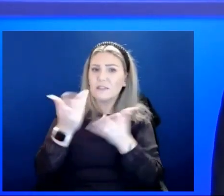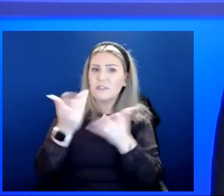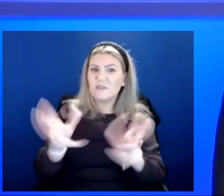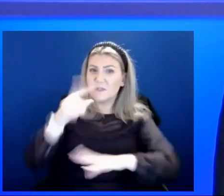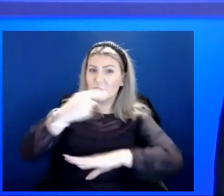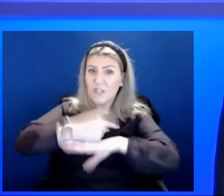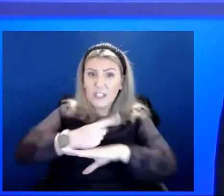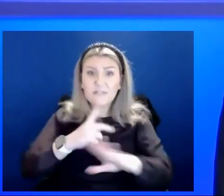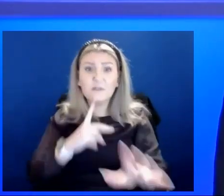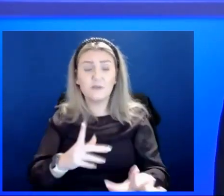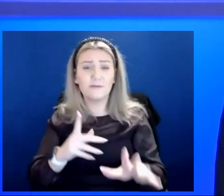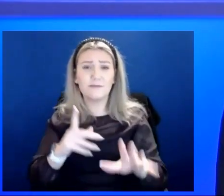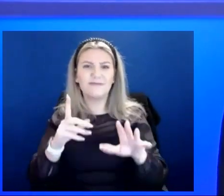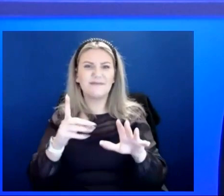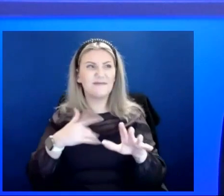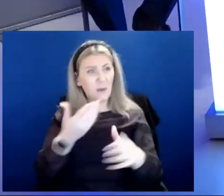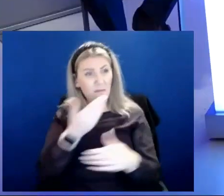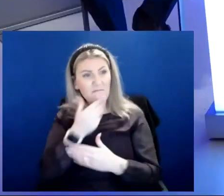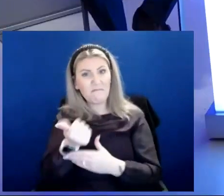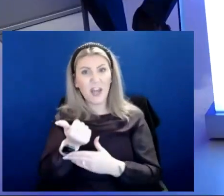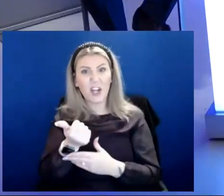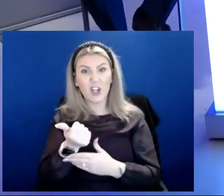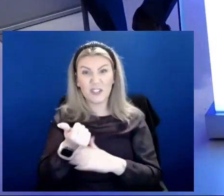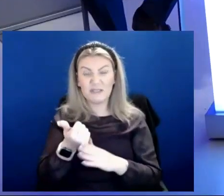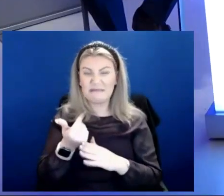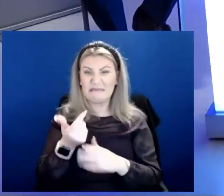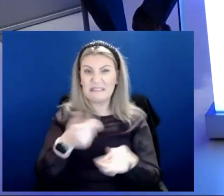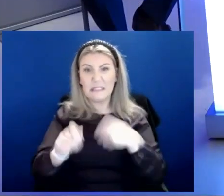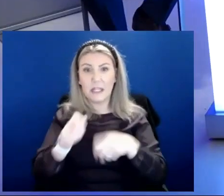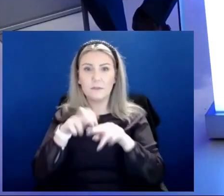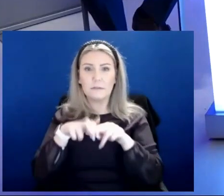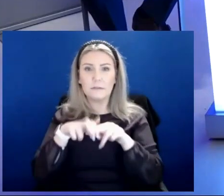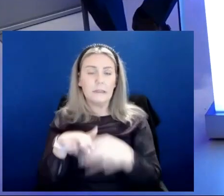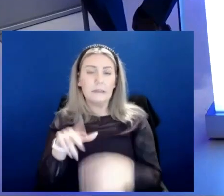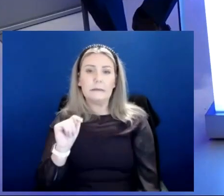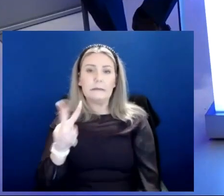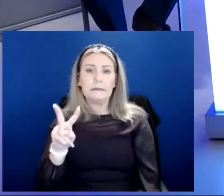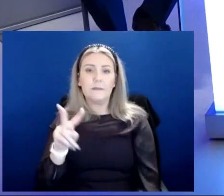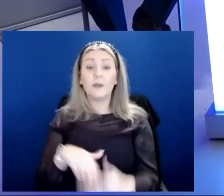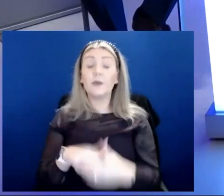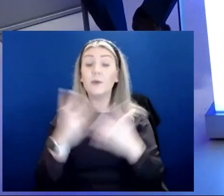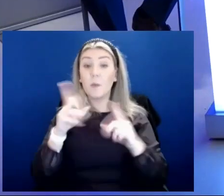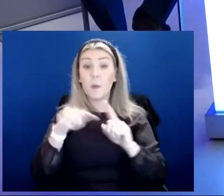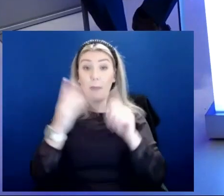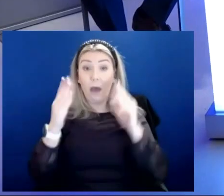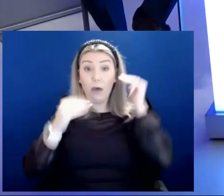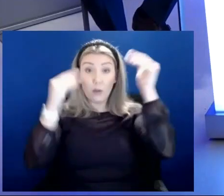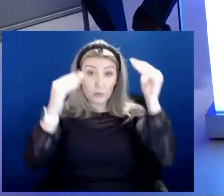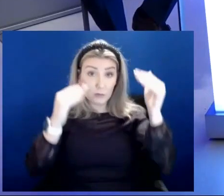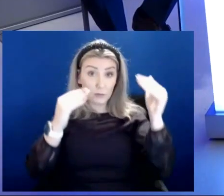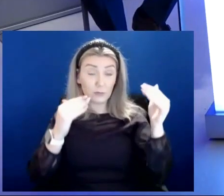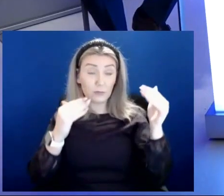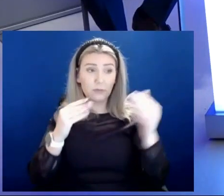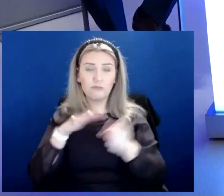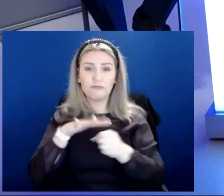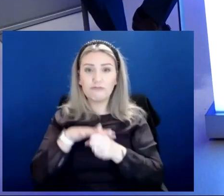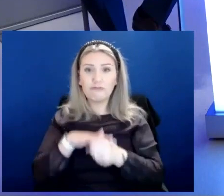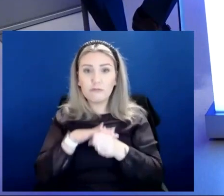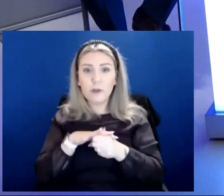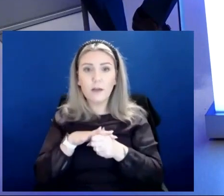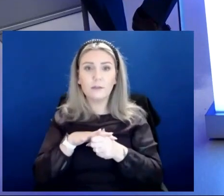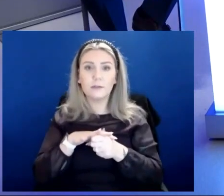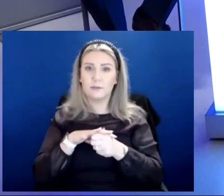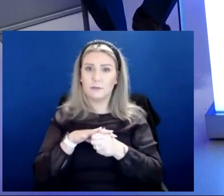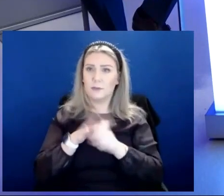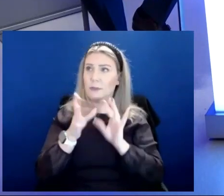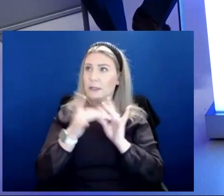sitting in front of the old boob tube. All right. What about adults who are stressed out about all these other things? I don't think